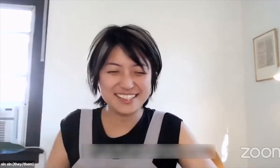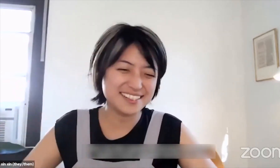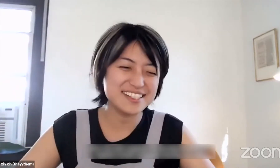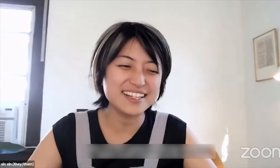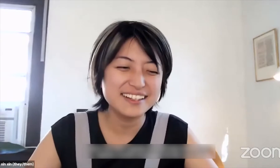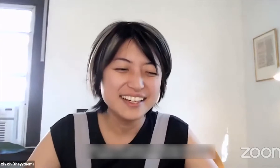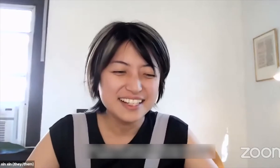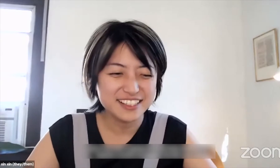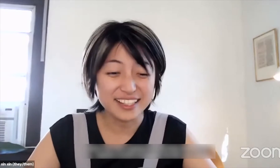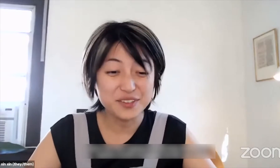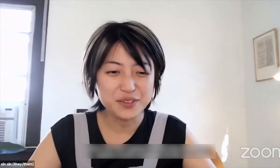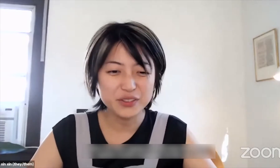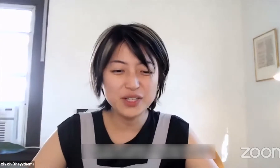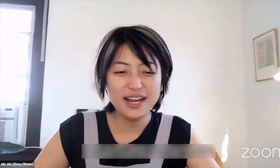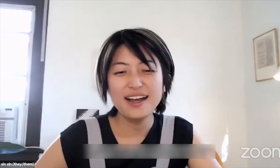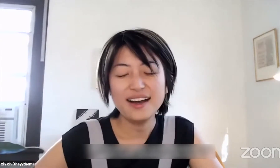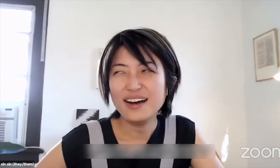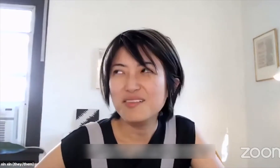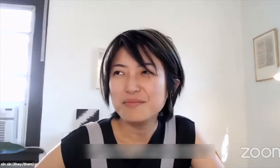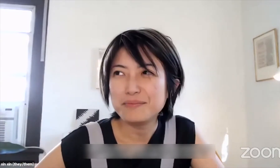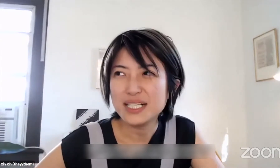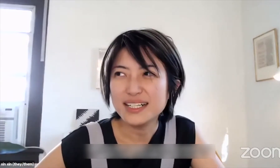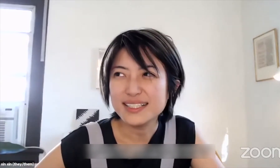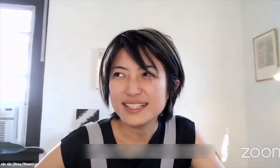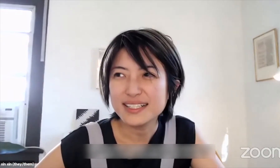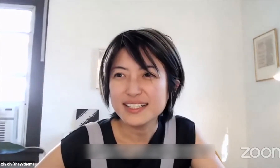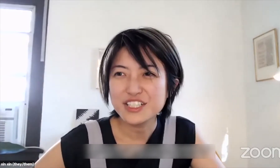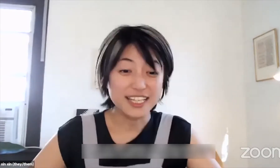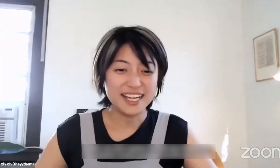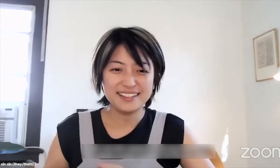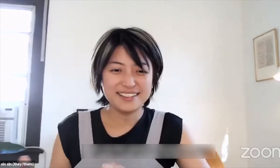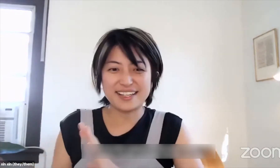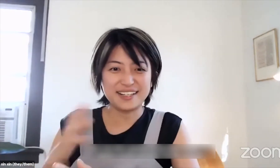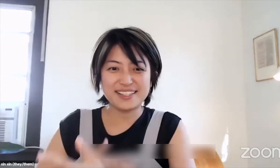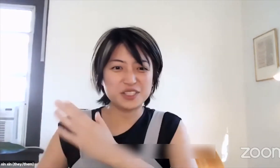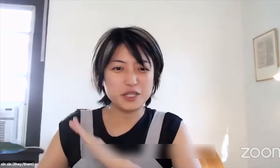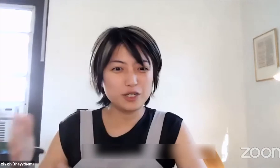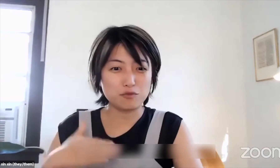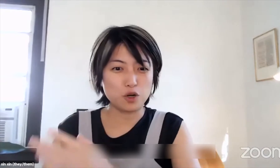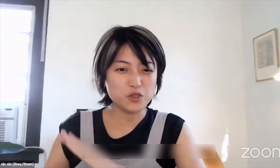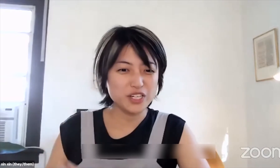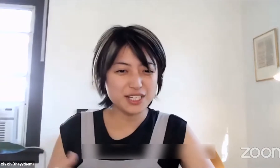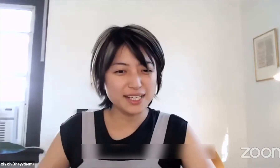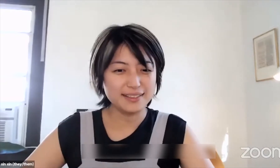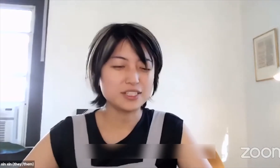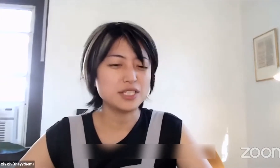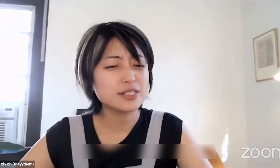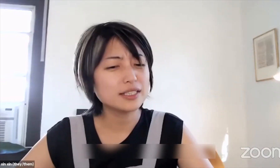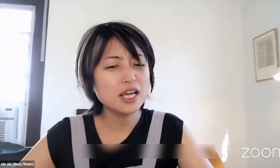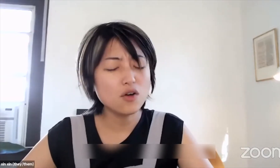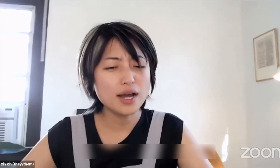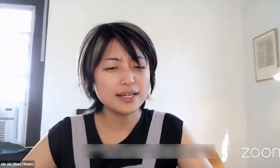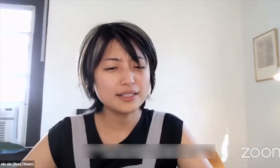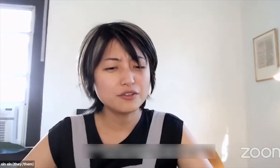yeah, let's like slide it through. But Shanae is like, it's like today we like row switch, and like today I was